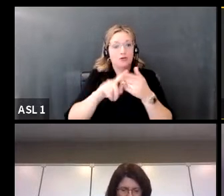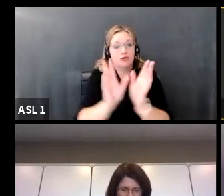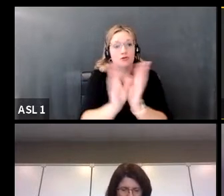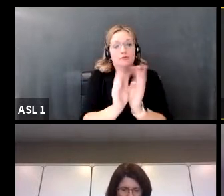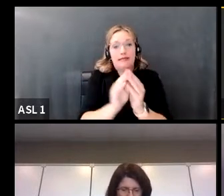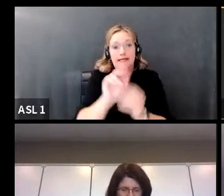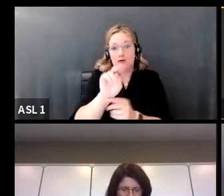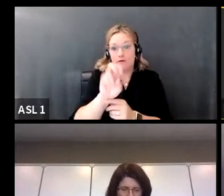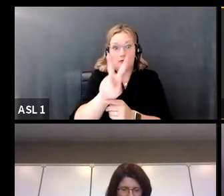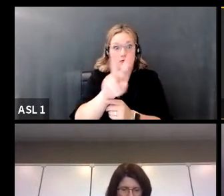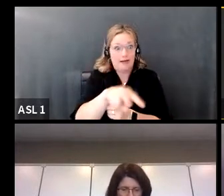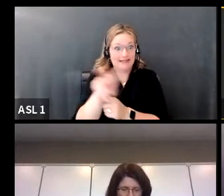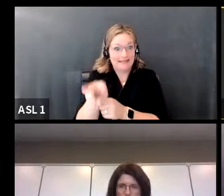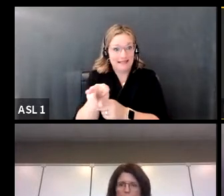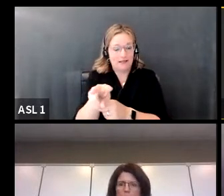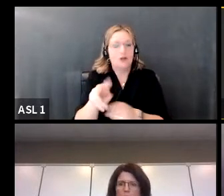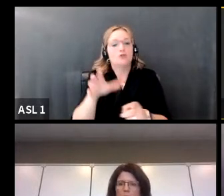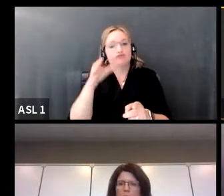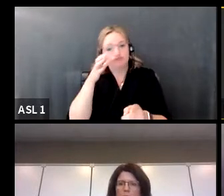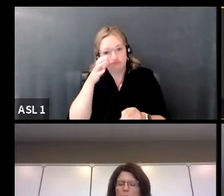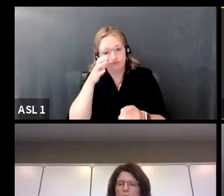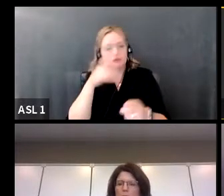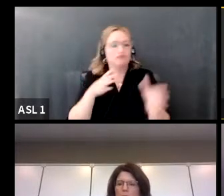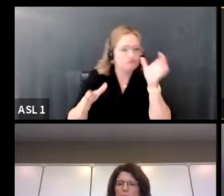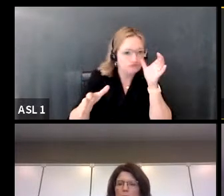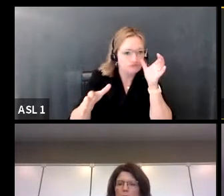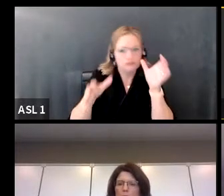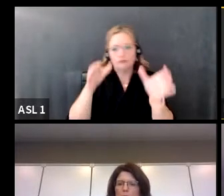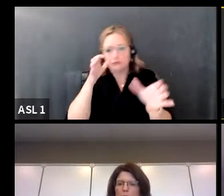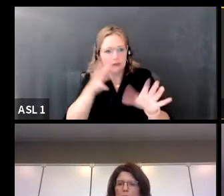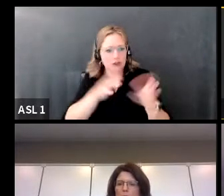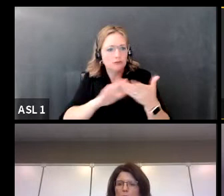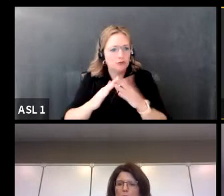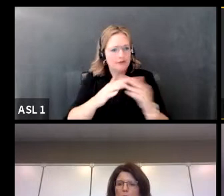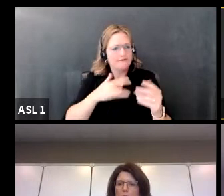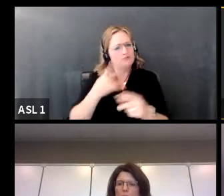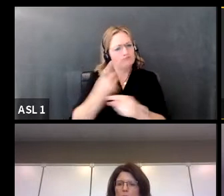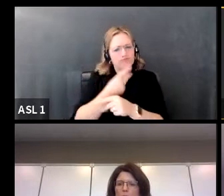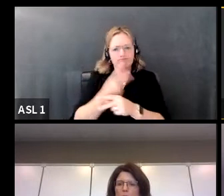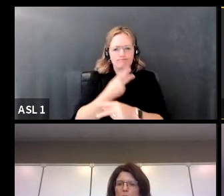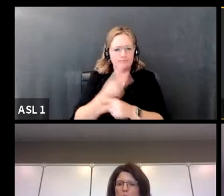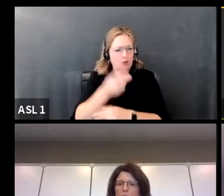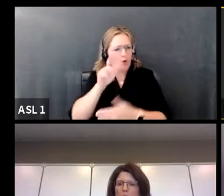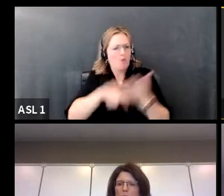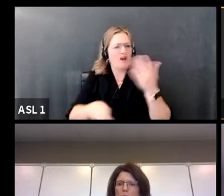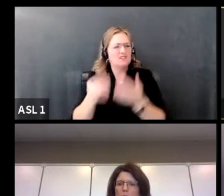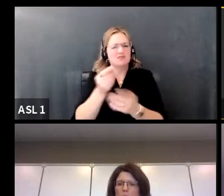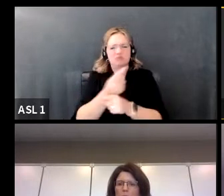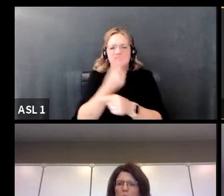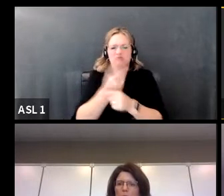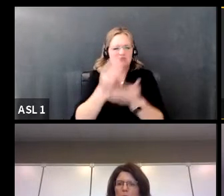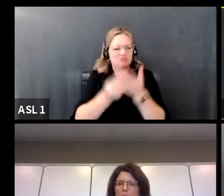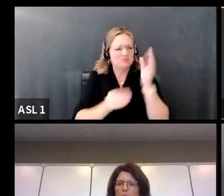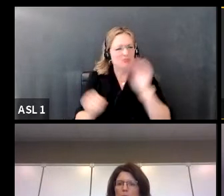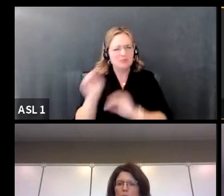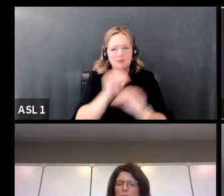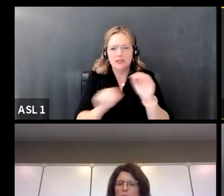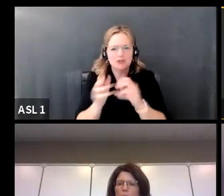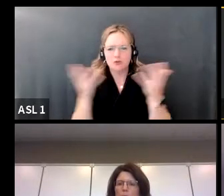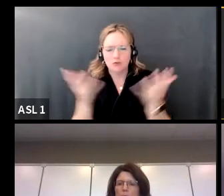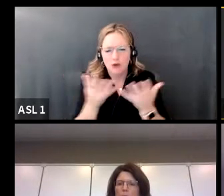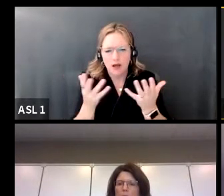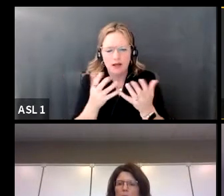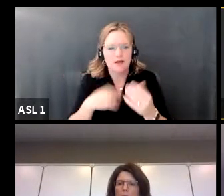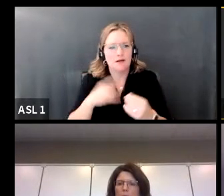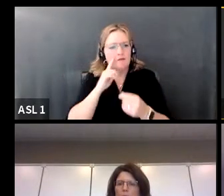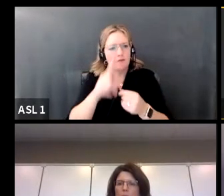november to hear from the community and decide what is an appropriate budget for the service in order to provide adequate and